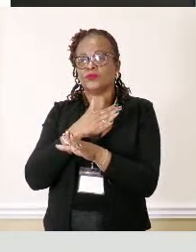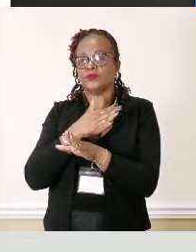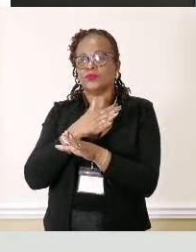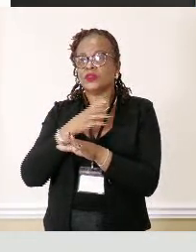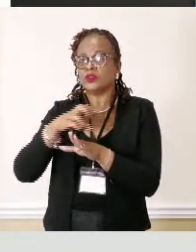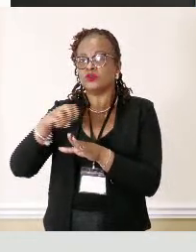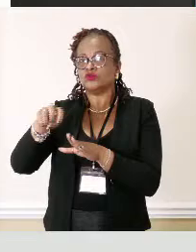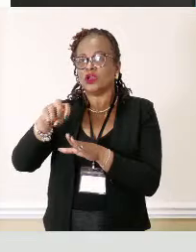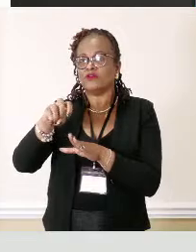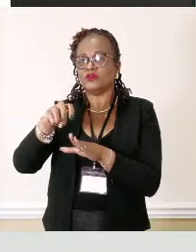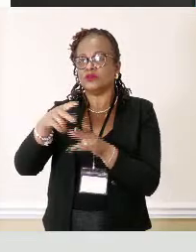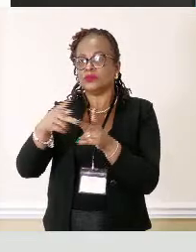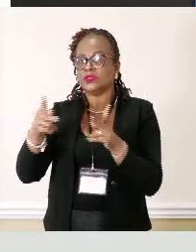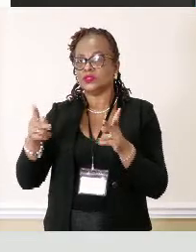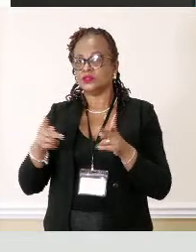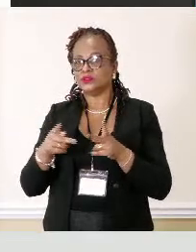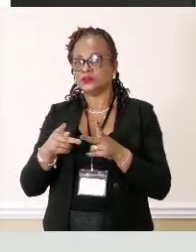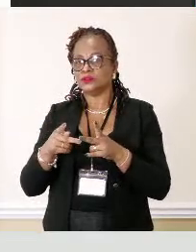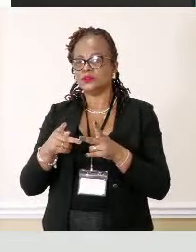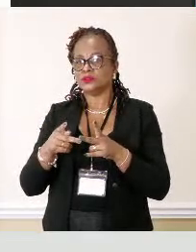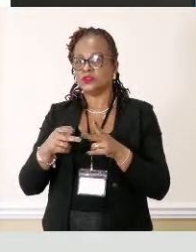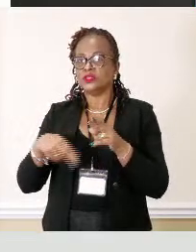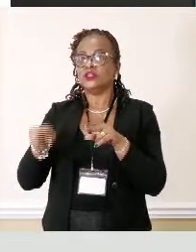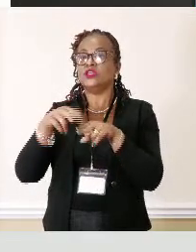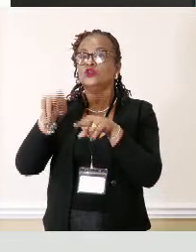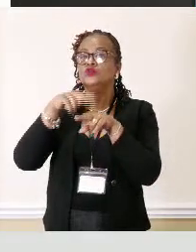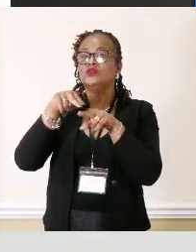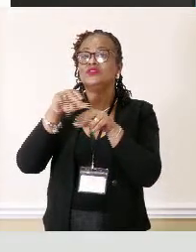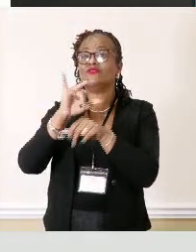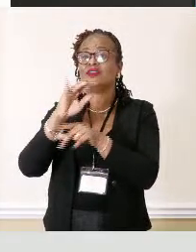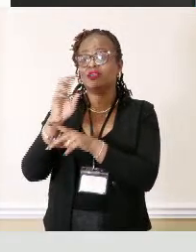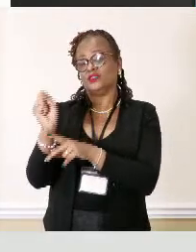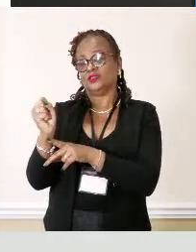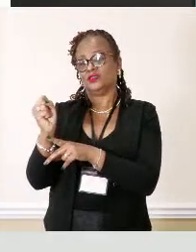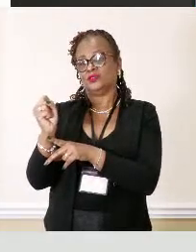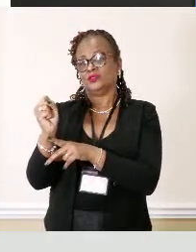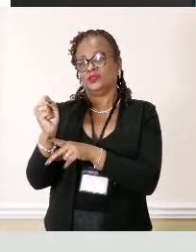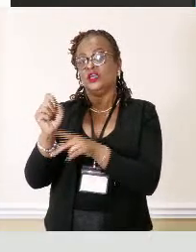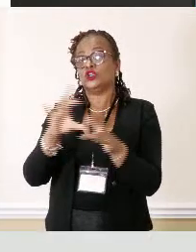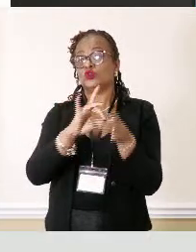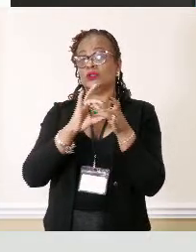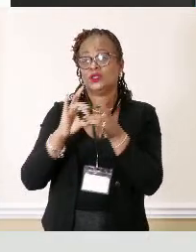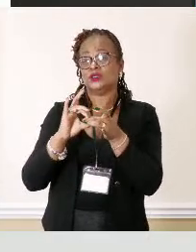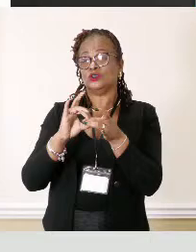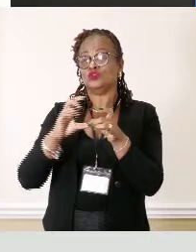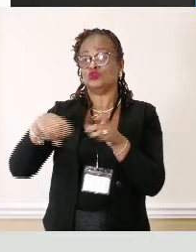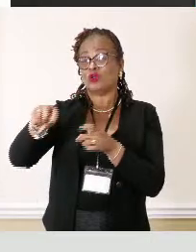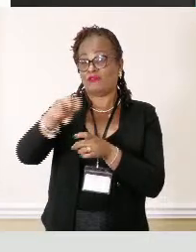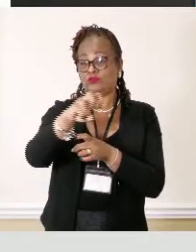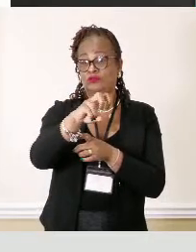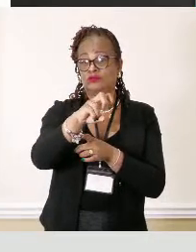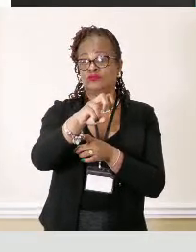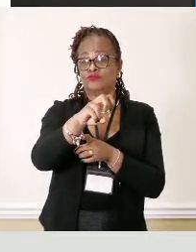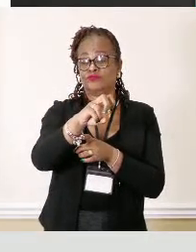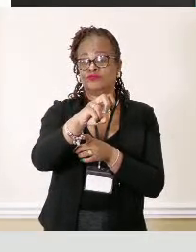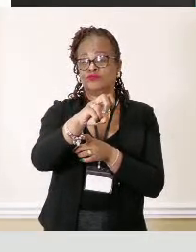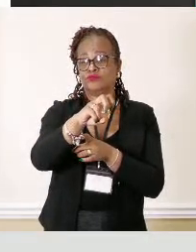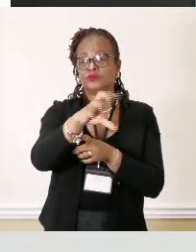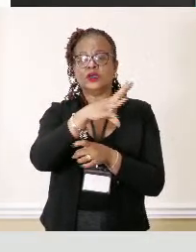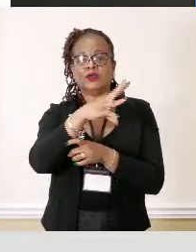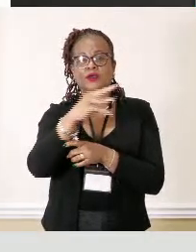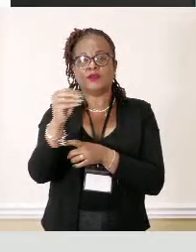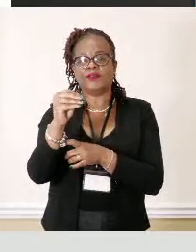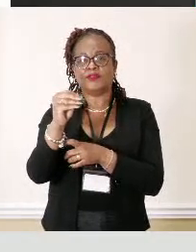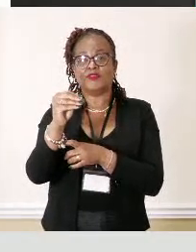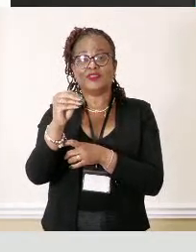travel plays a part. The increase in cases is related to travel. And